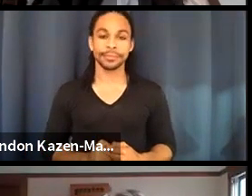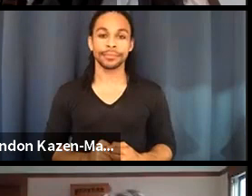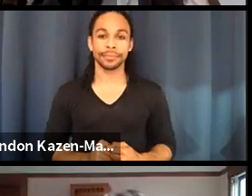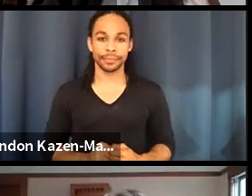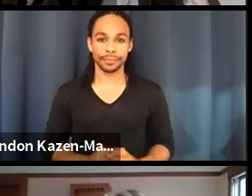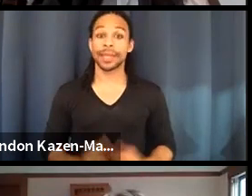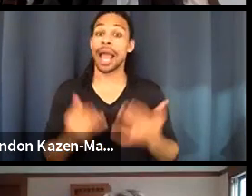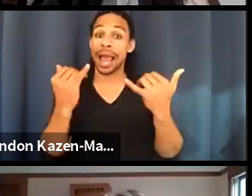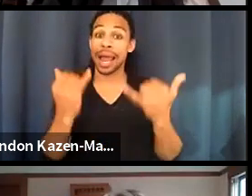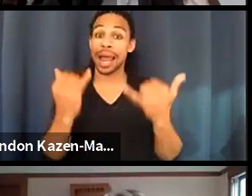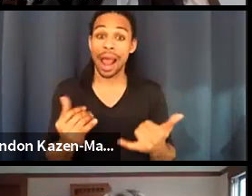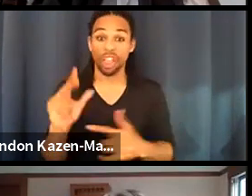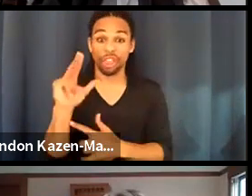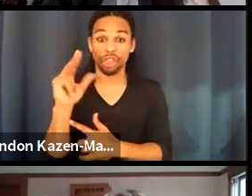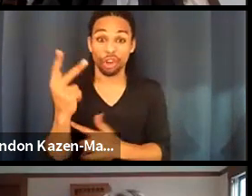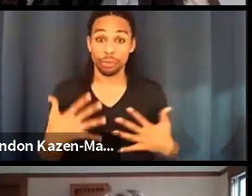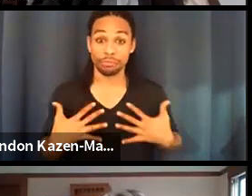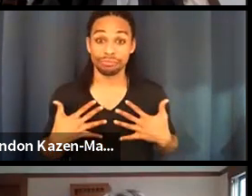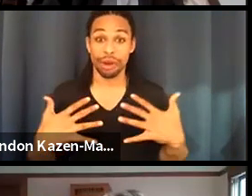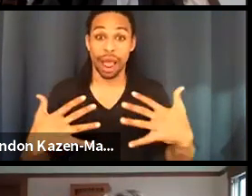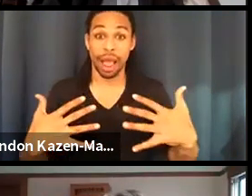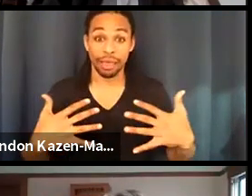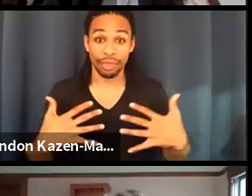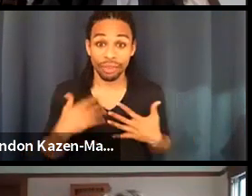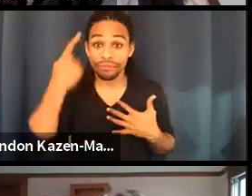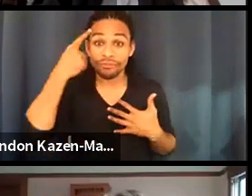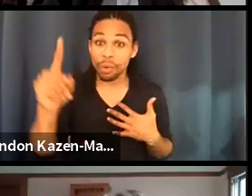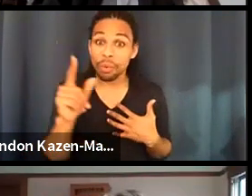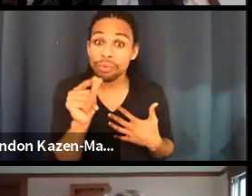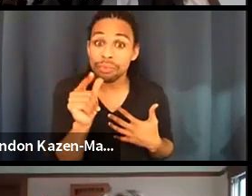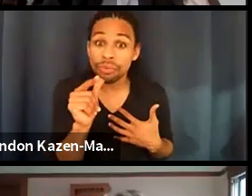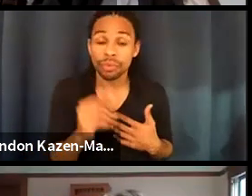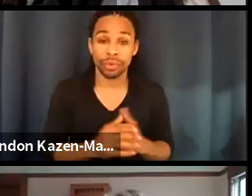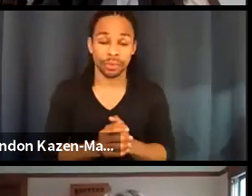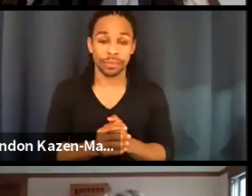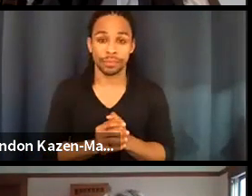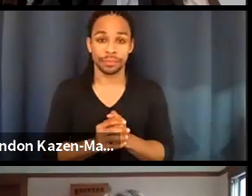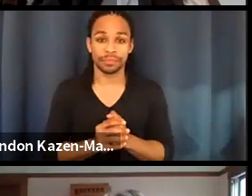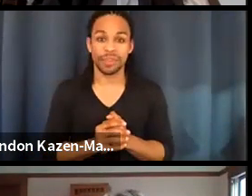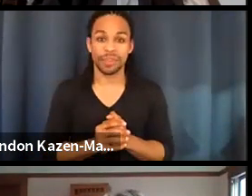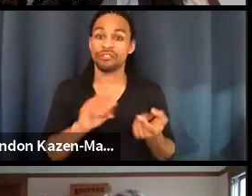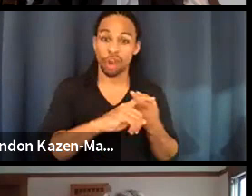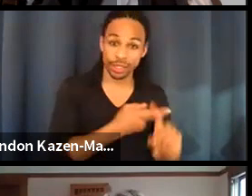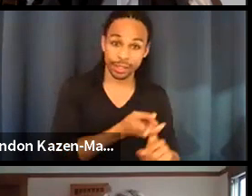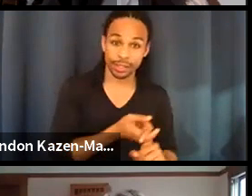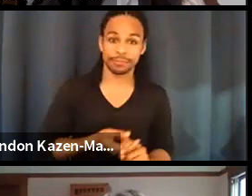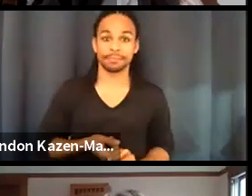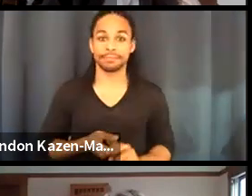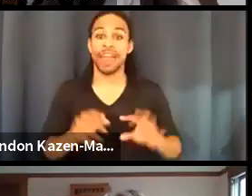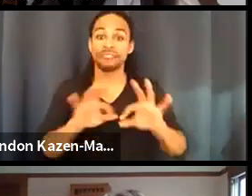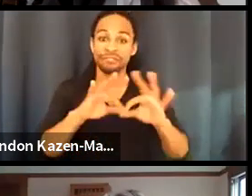And for our third breath in and out together, friends, family, community.